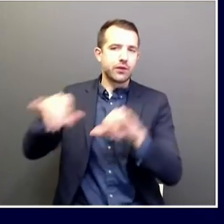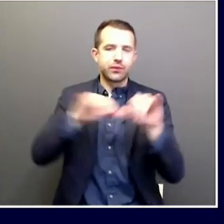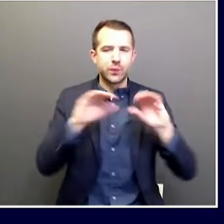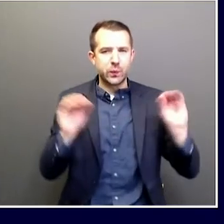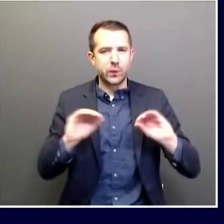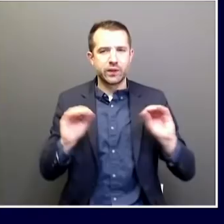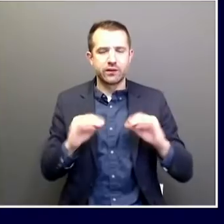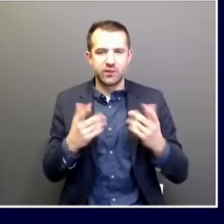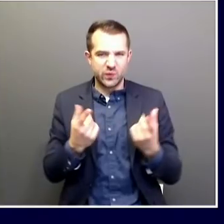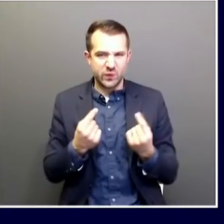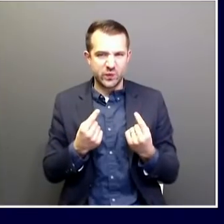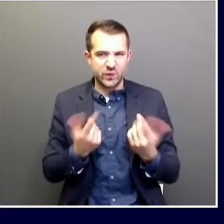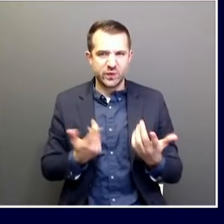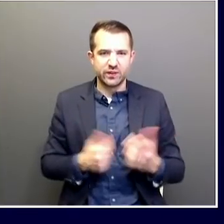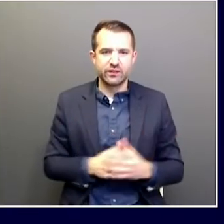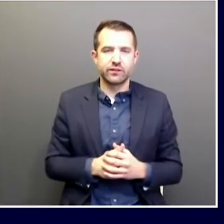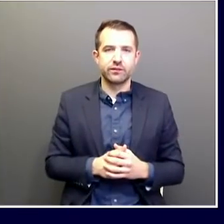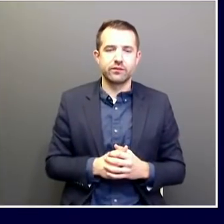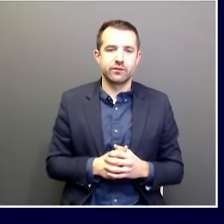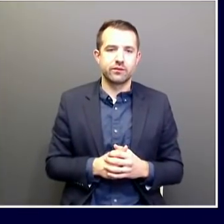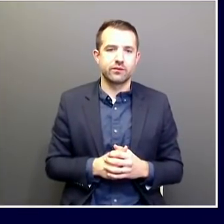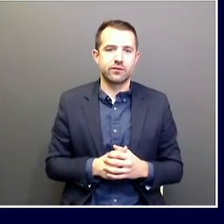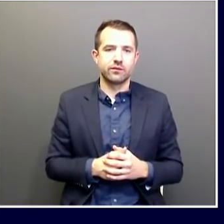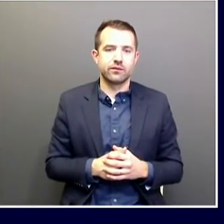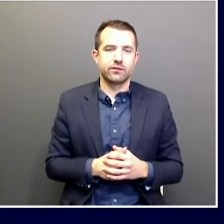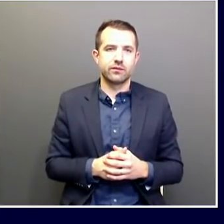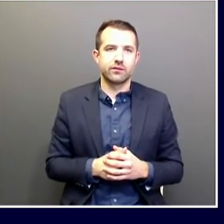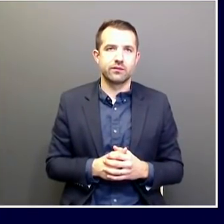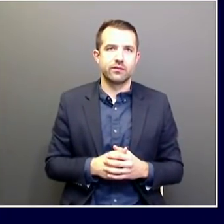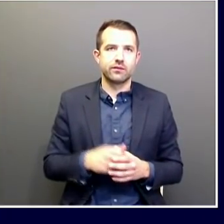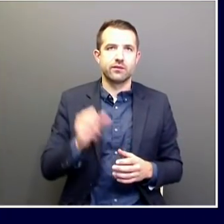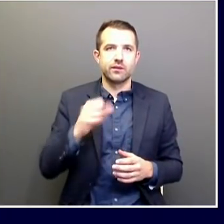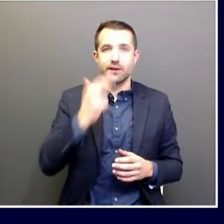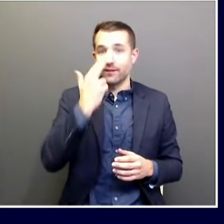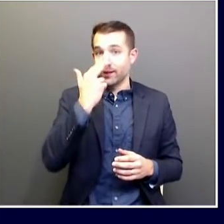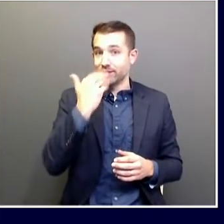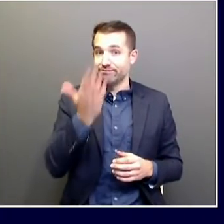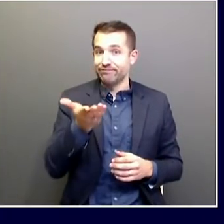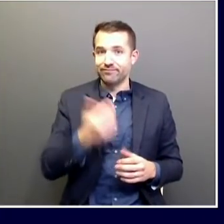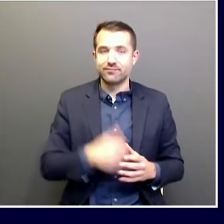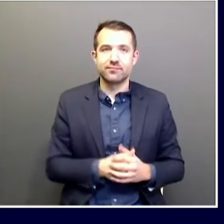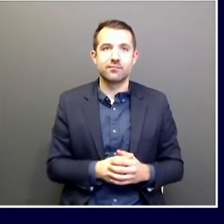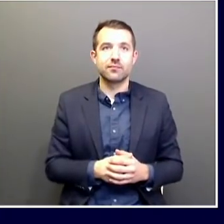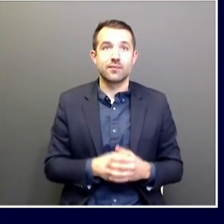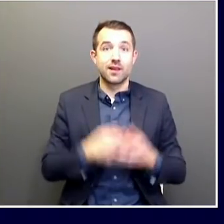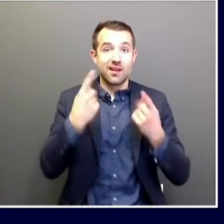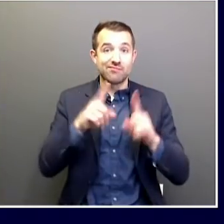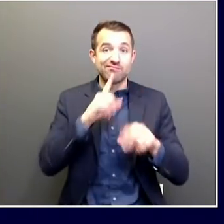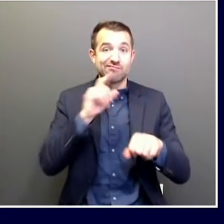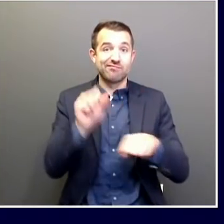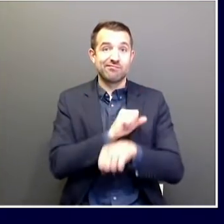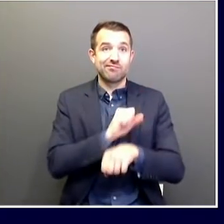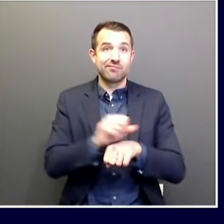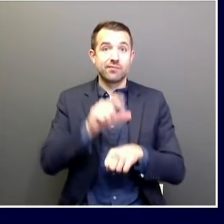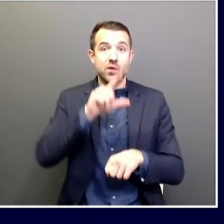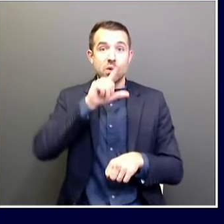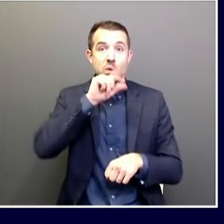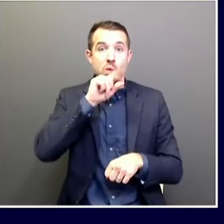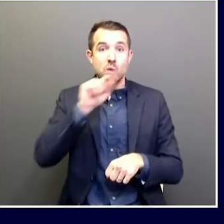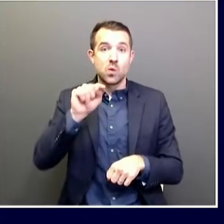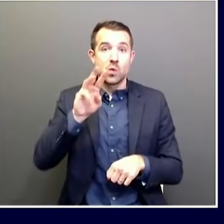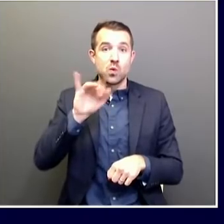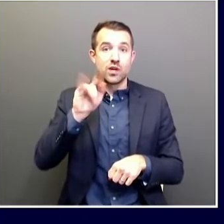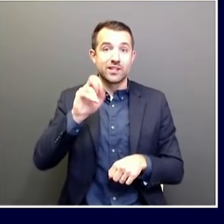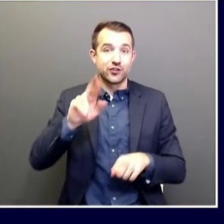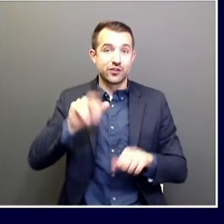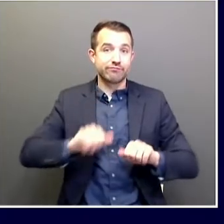I wonder if we were answering a similar question. I too got a Twitter tag or something to that effect from someone who was